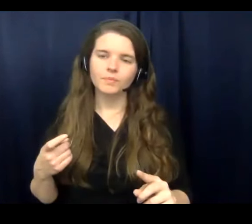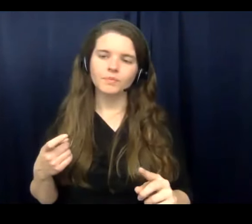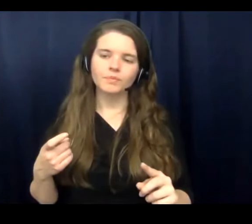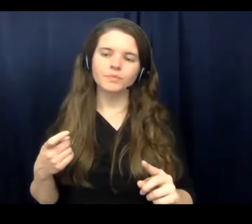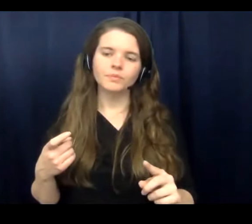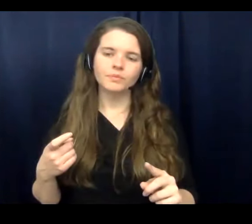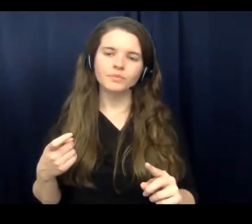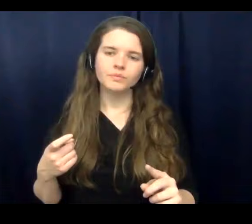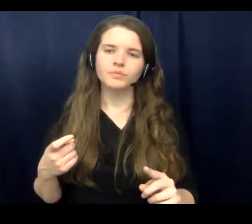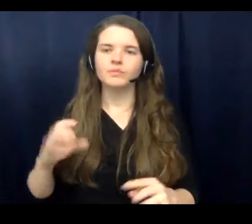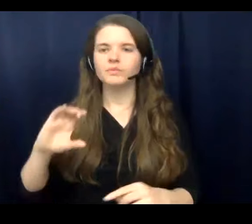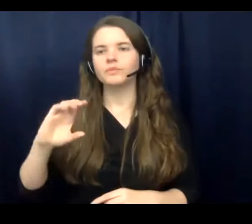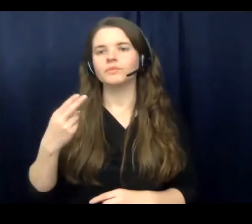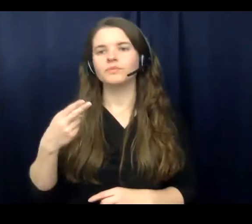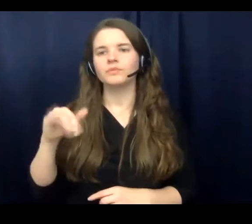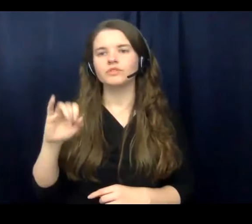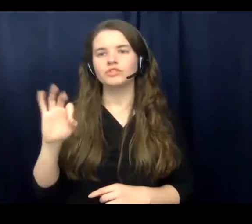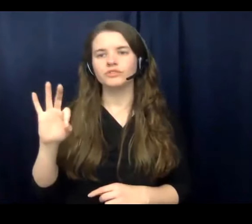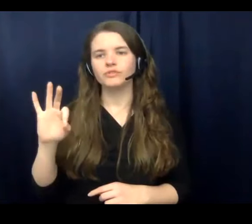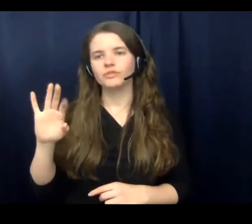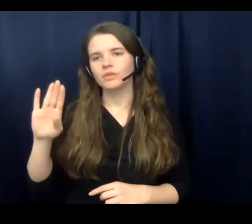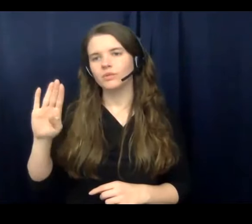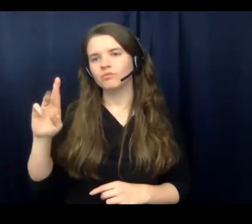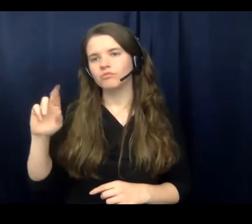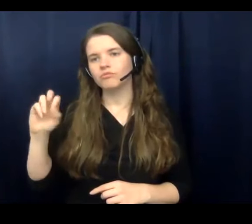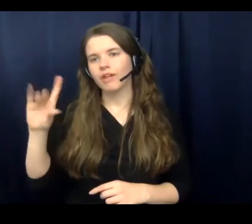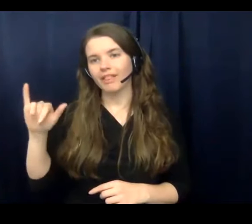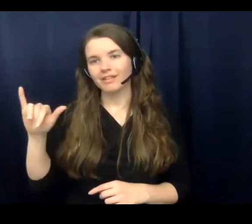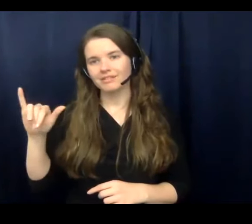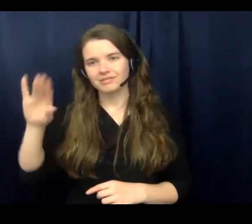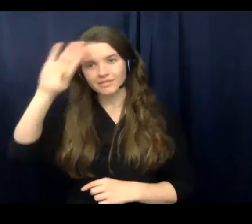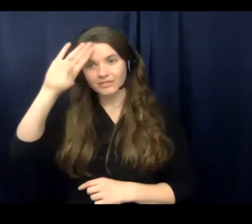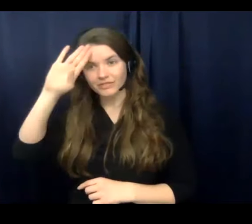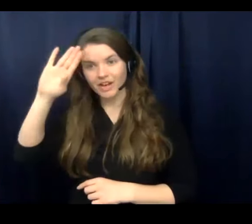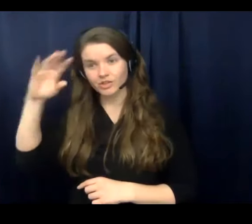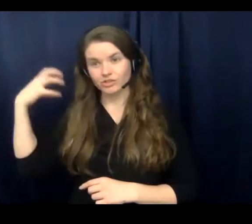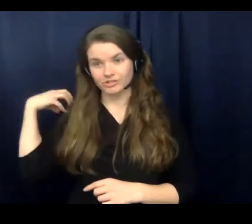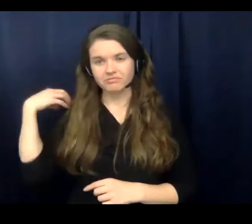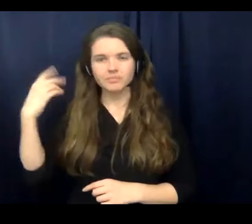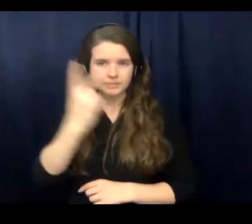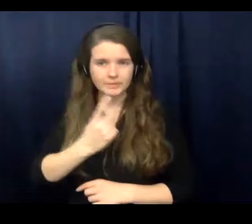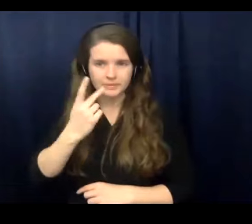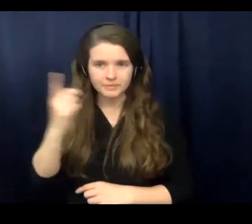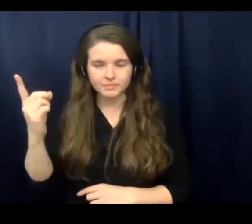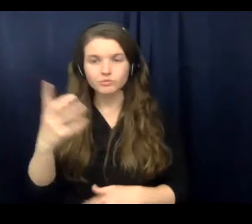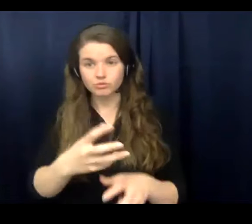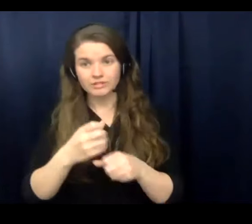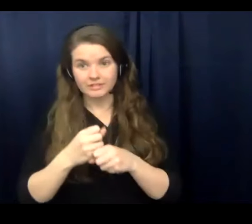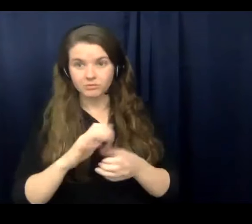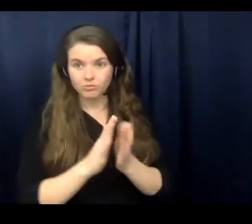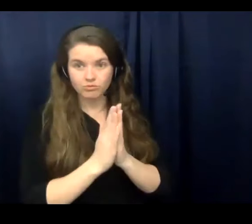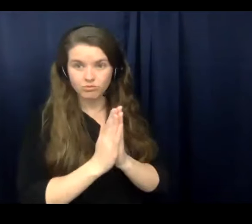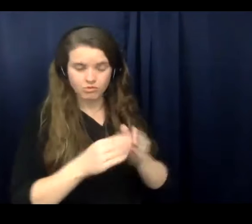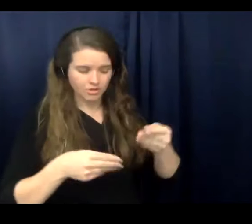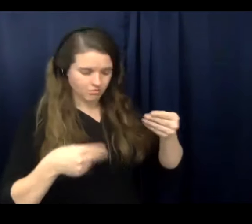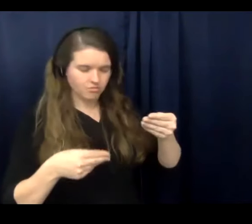Chief Bradley, the fire chief of Plymouth, that he did receive one of these prayer declarations